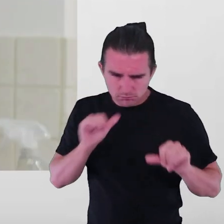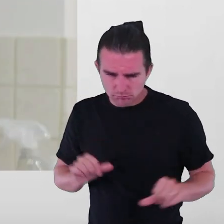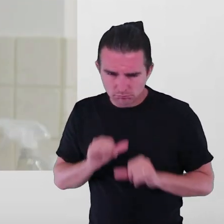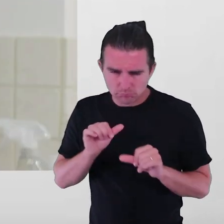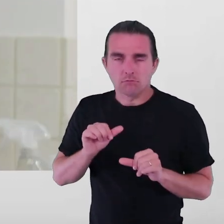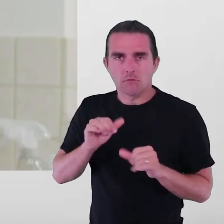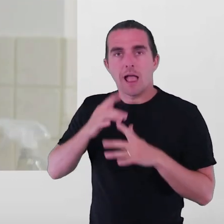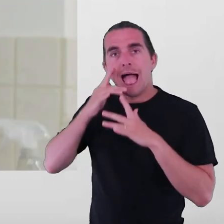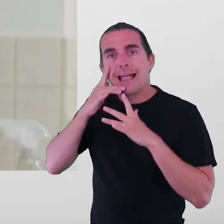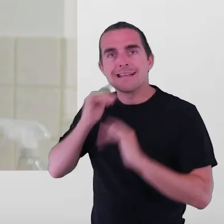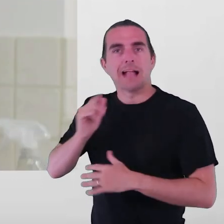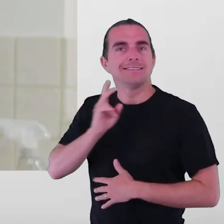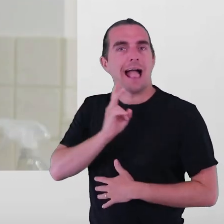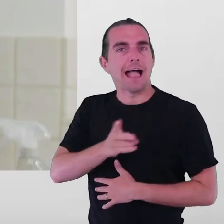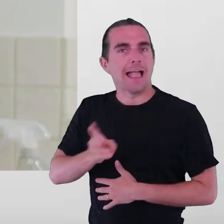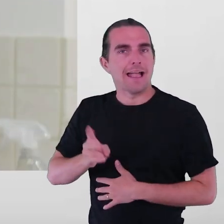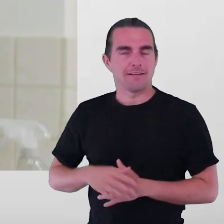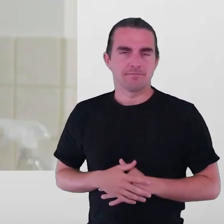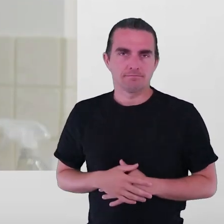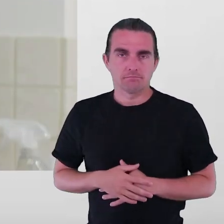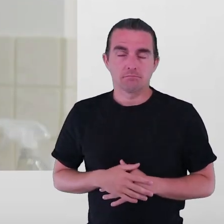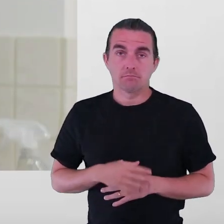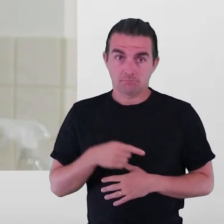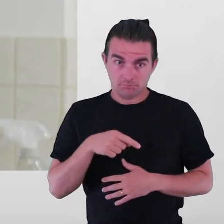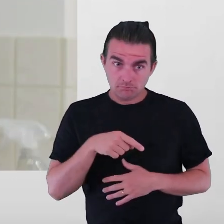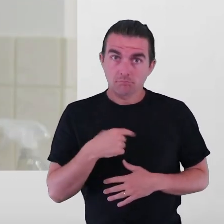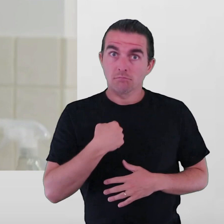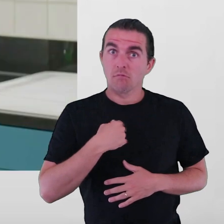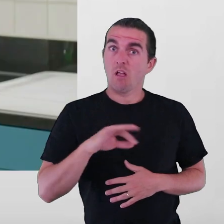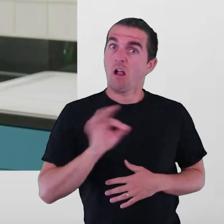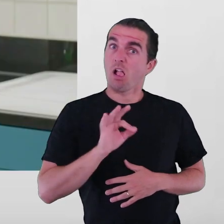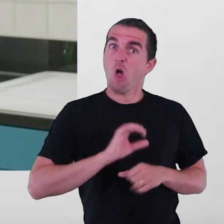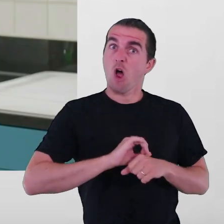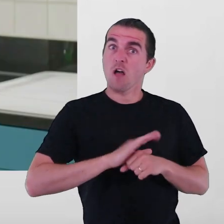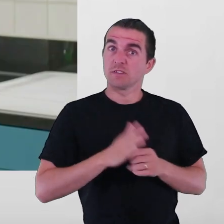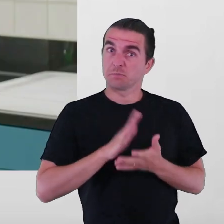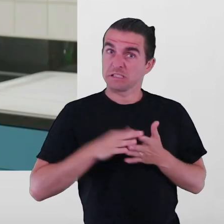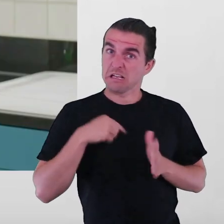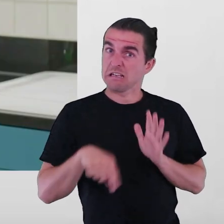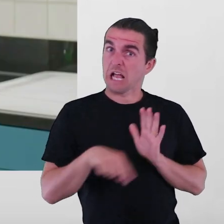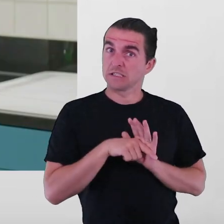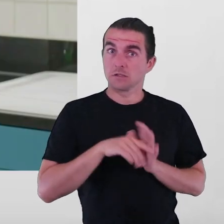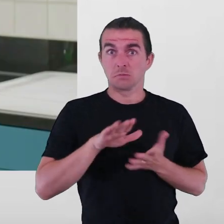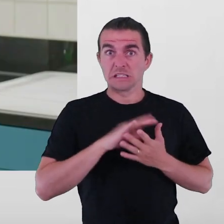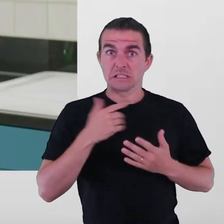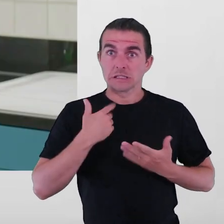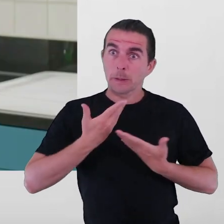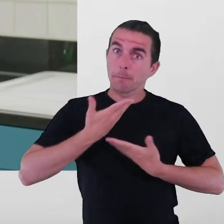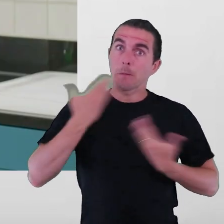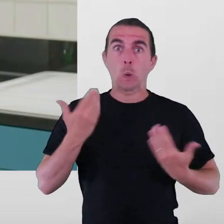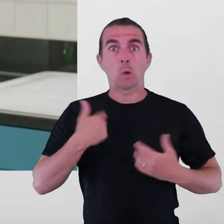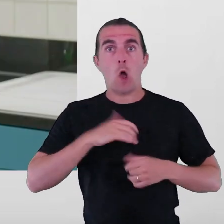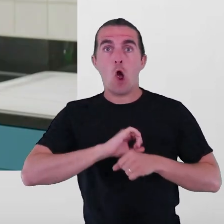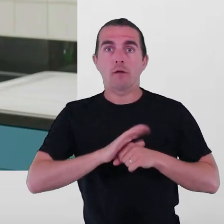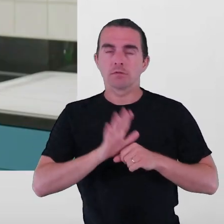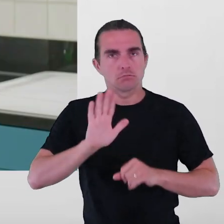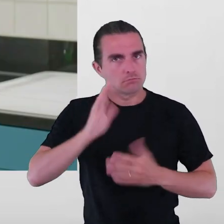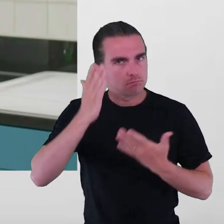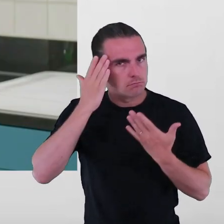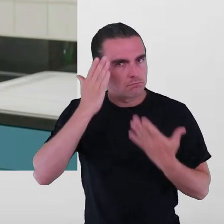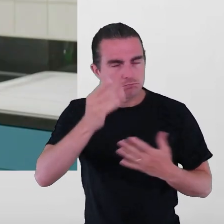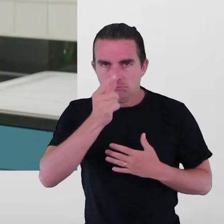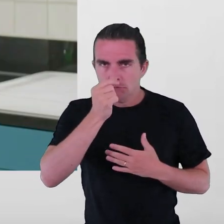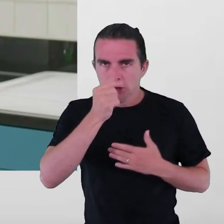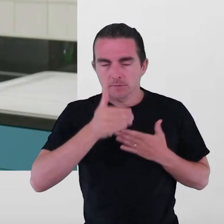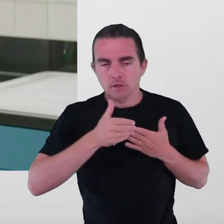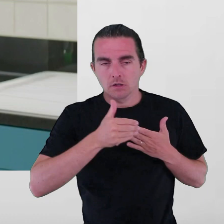instructions carefully when you take another test. Negative results do not rule out a COVID-19